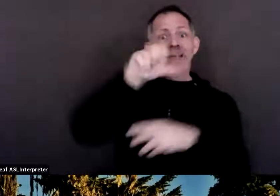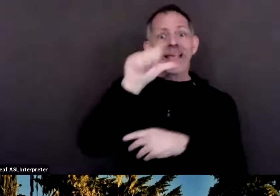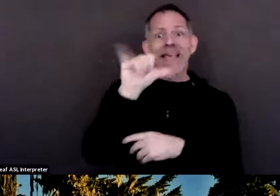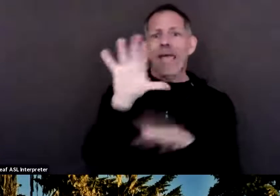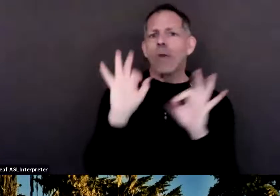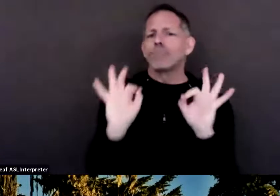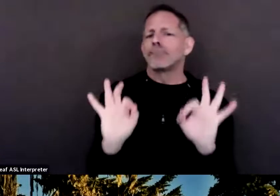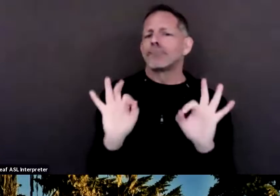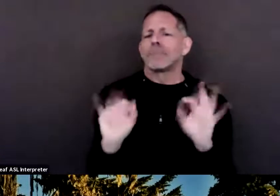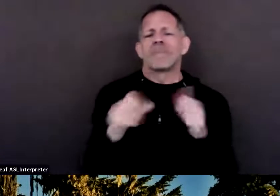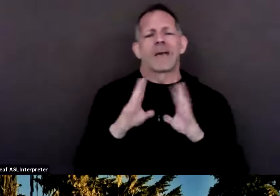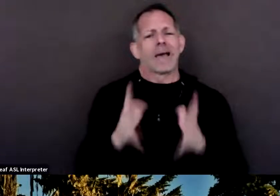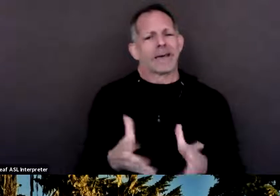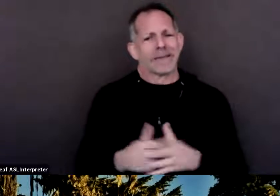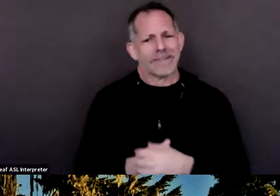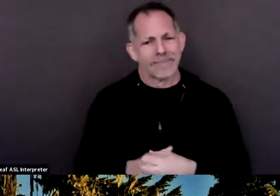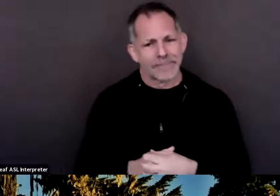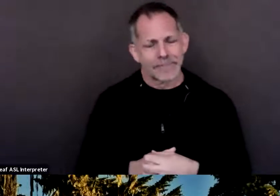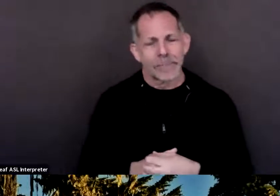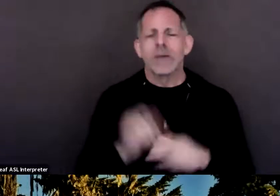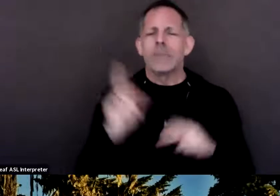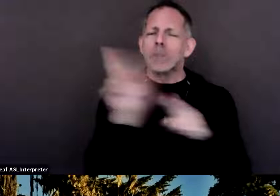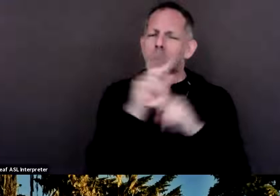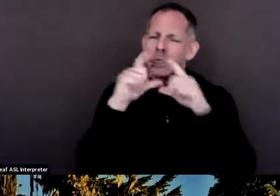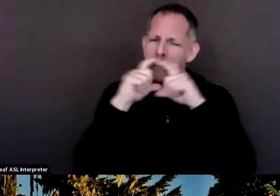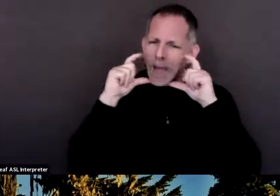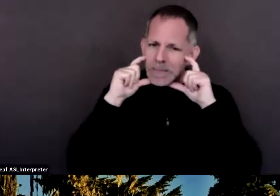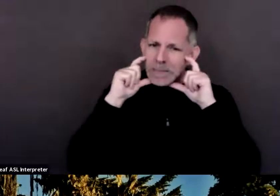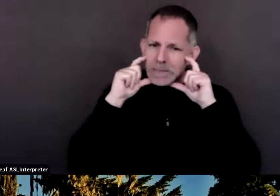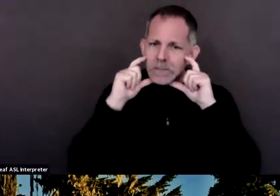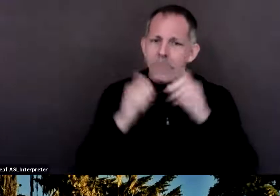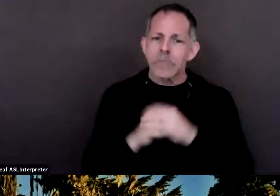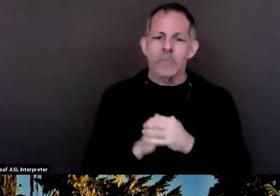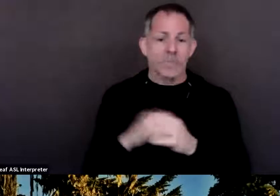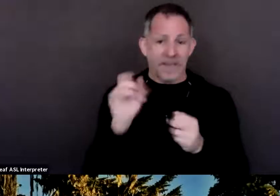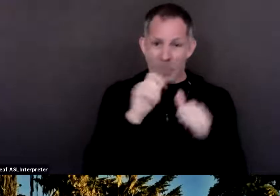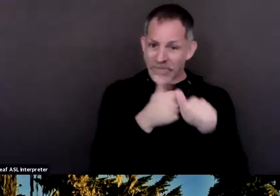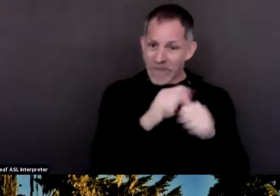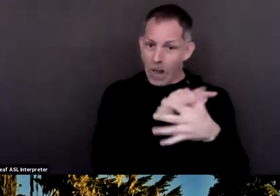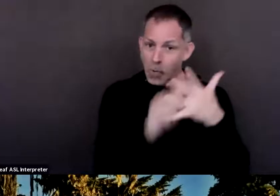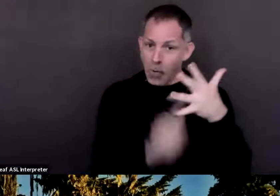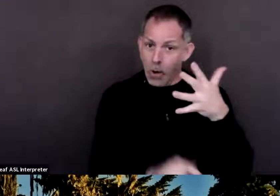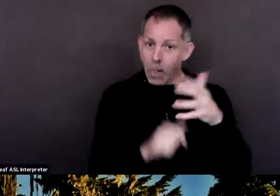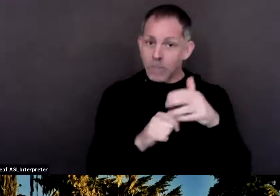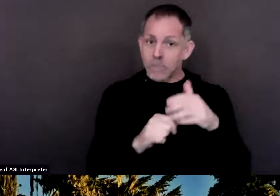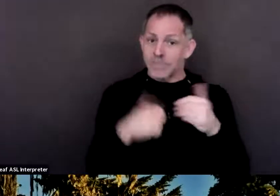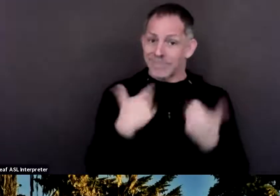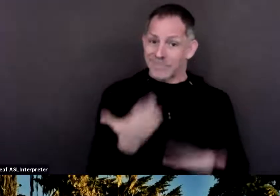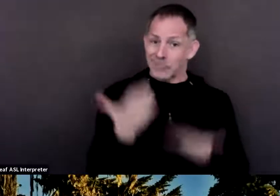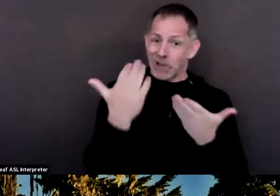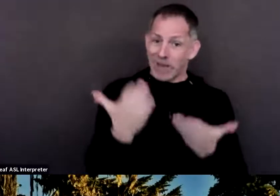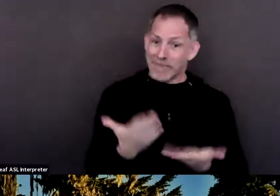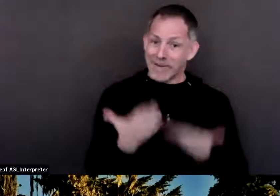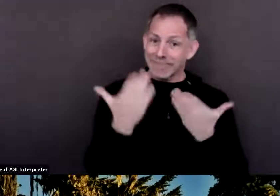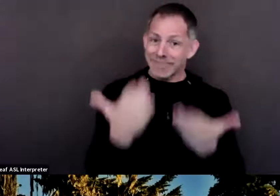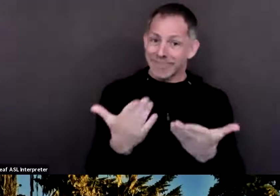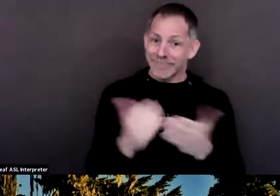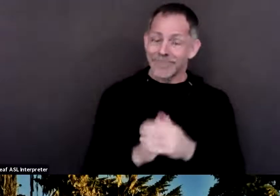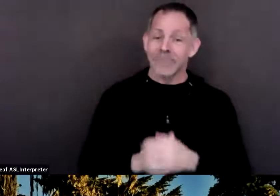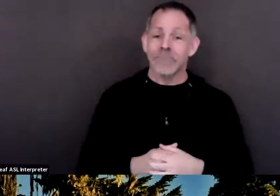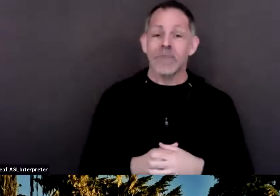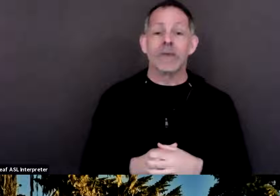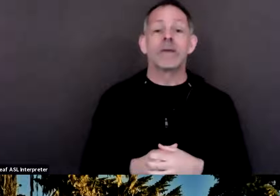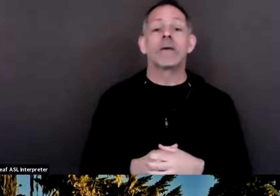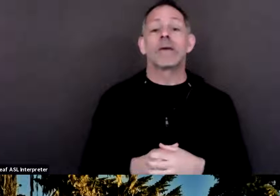approach right away and we do all these things well in our personal lives and with elective activities, I think we may have a reasonable